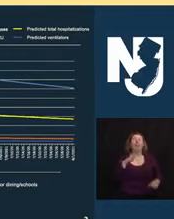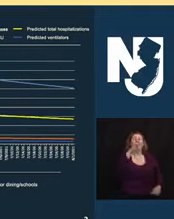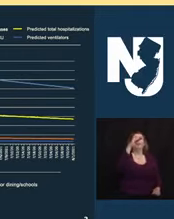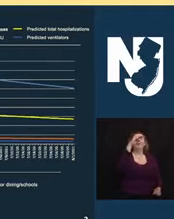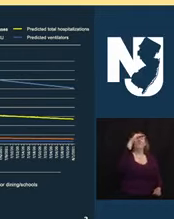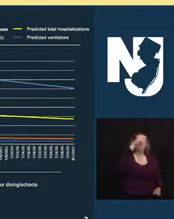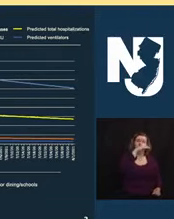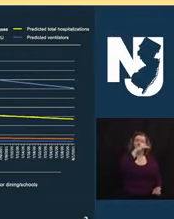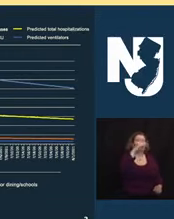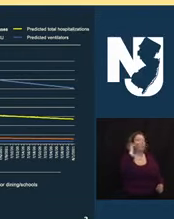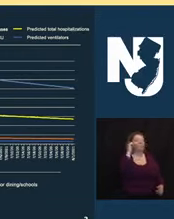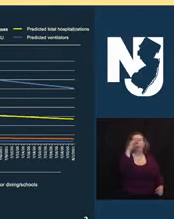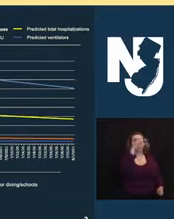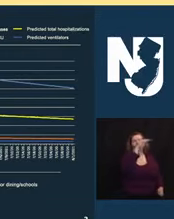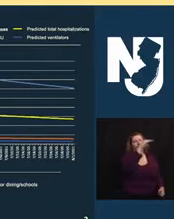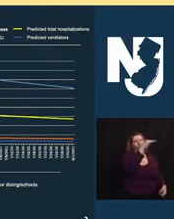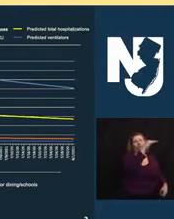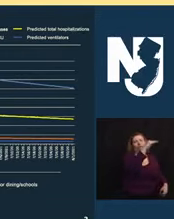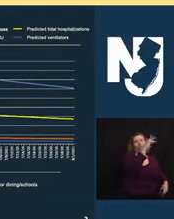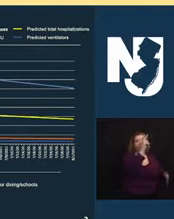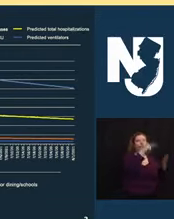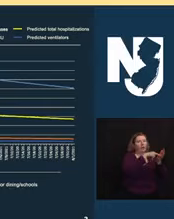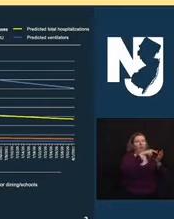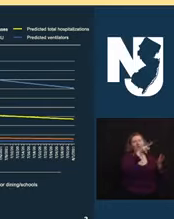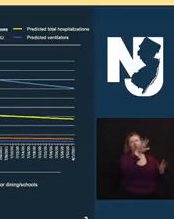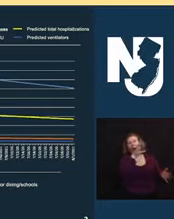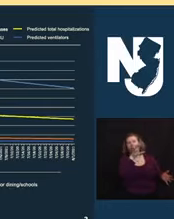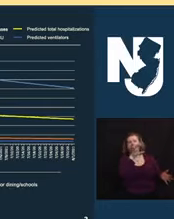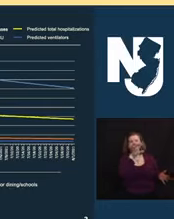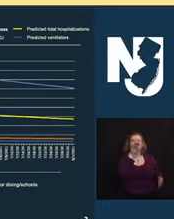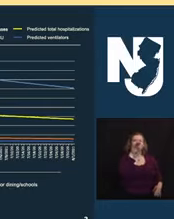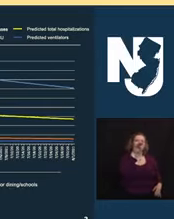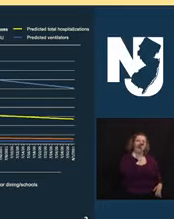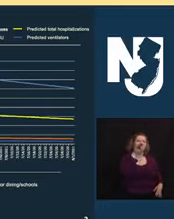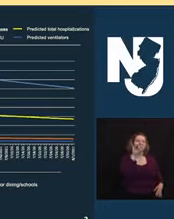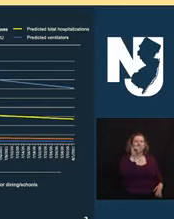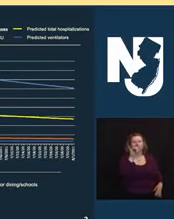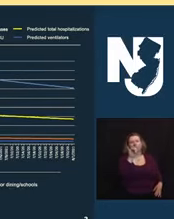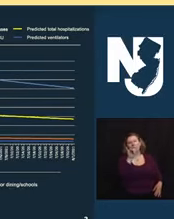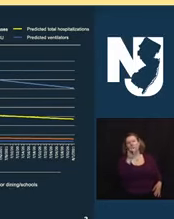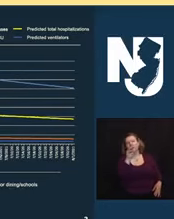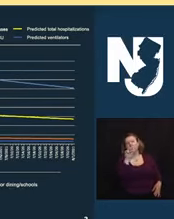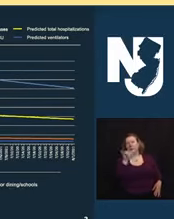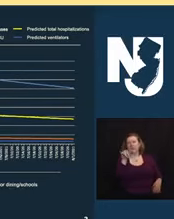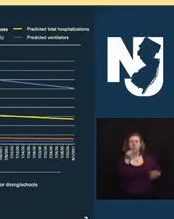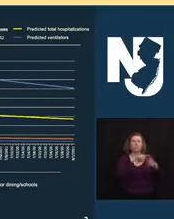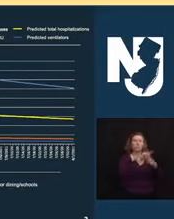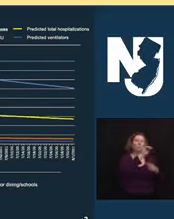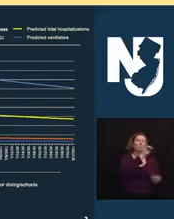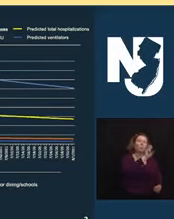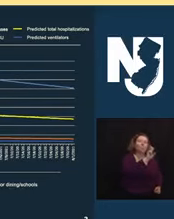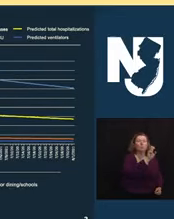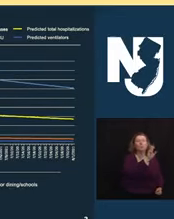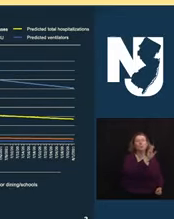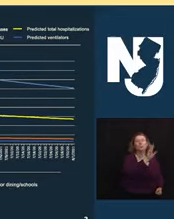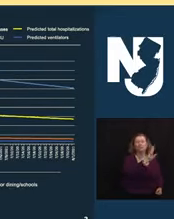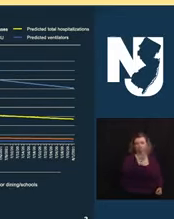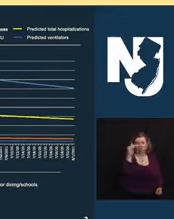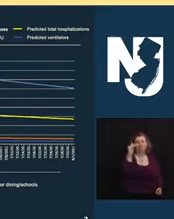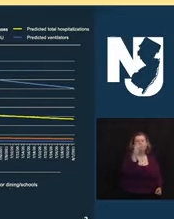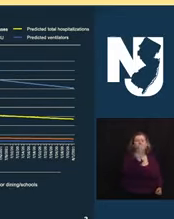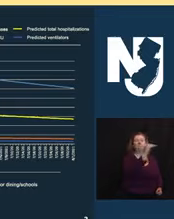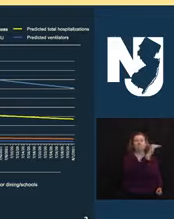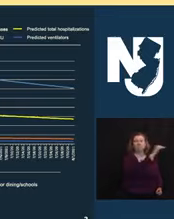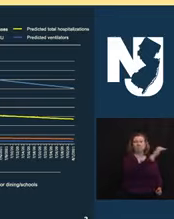of 3,500 from mid-May all the way into mid-June. Now, certainly this is not a breakpoint number for our